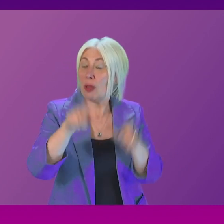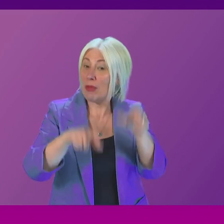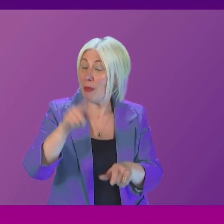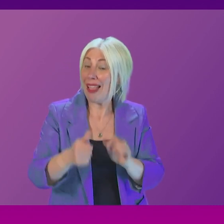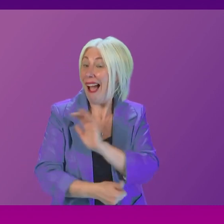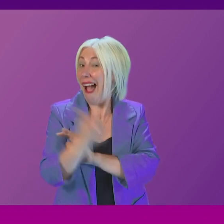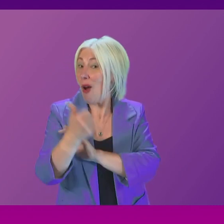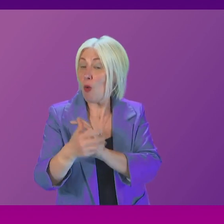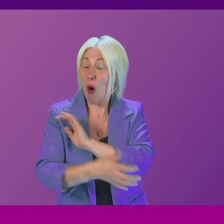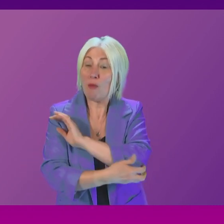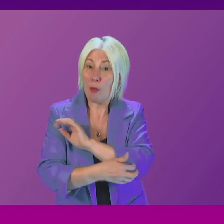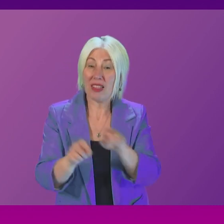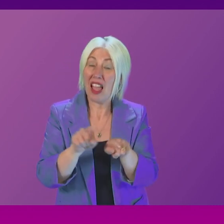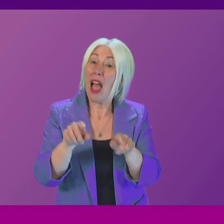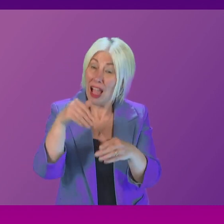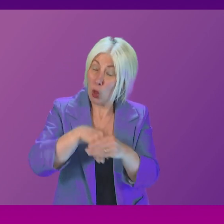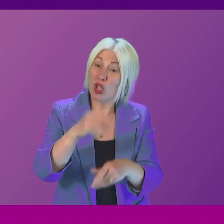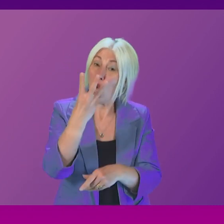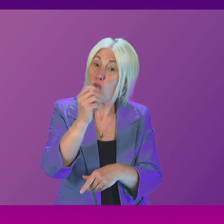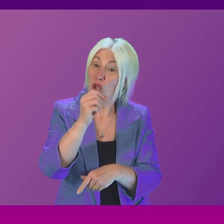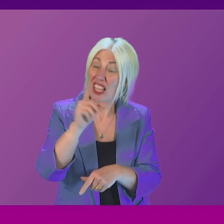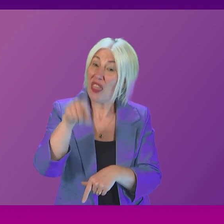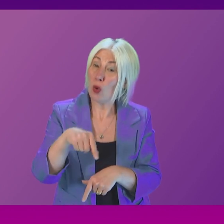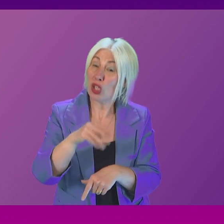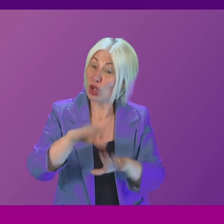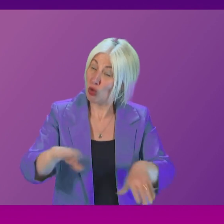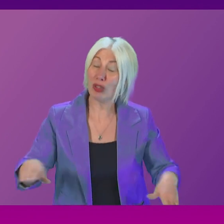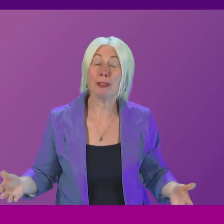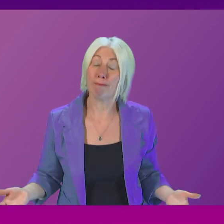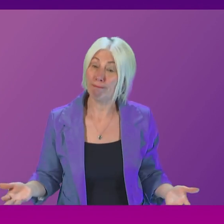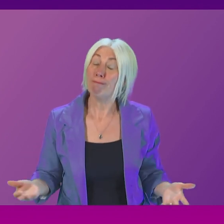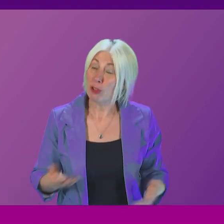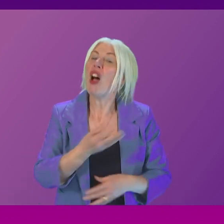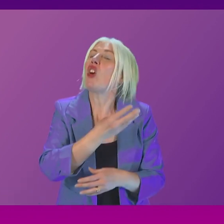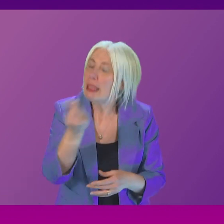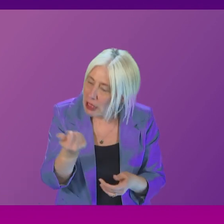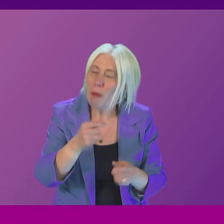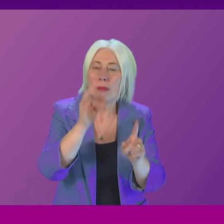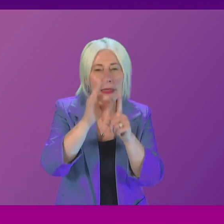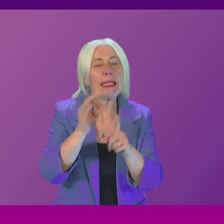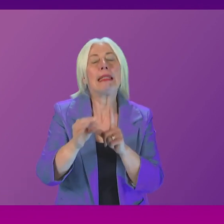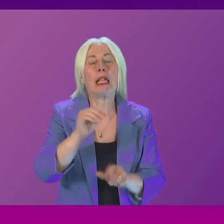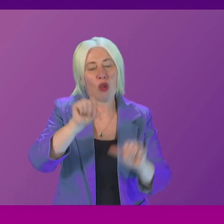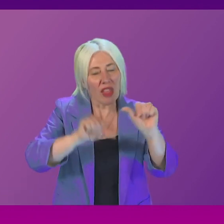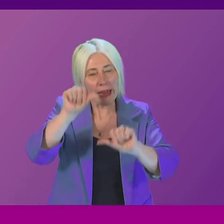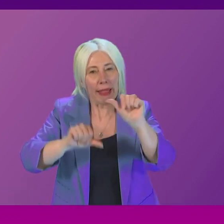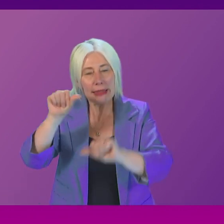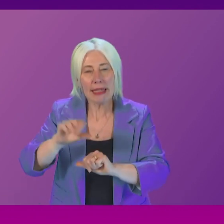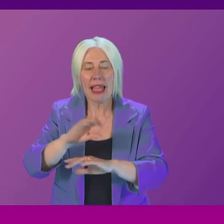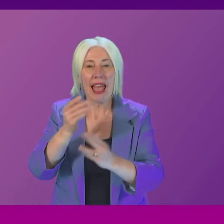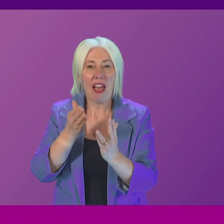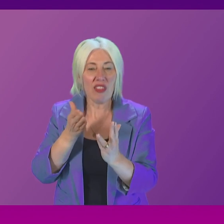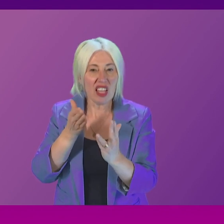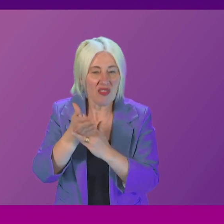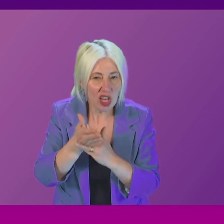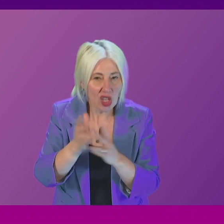30,000 children as well. So we have, as I say, some detail of that analysis in terms of what various different interventions, if we reverse them,